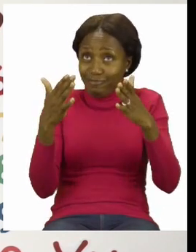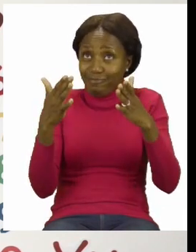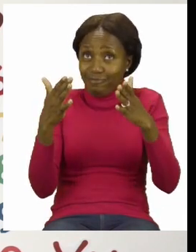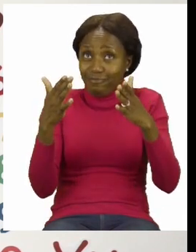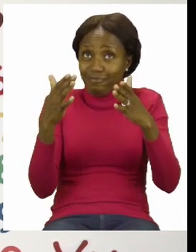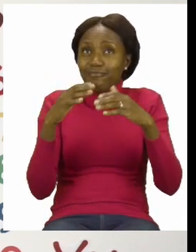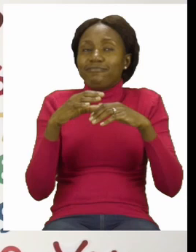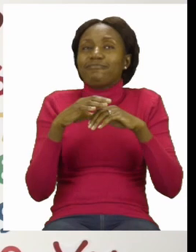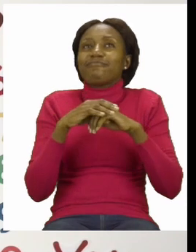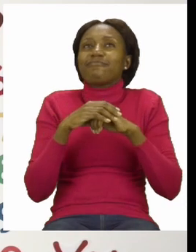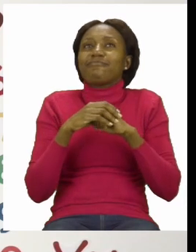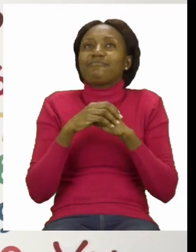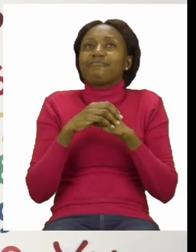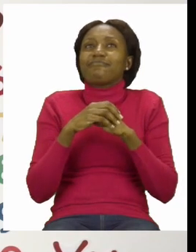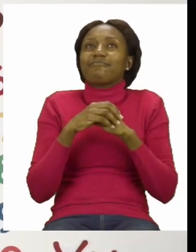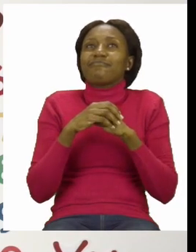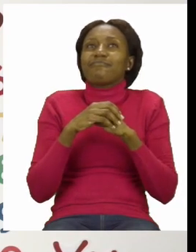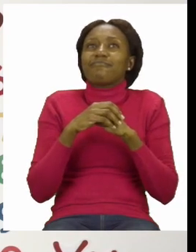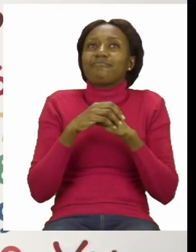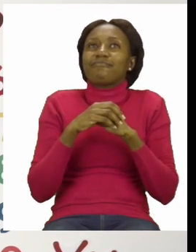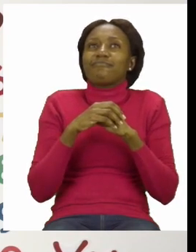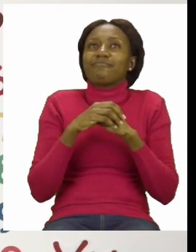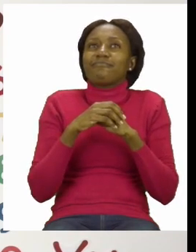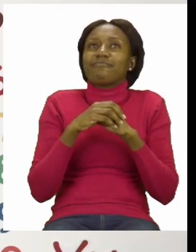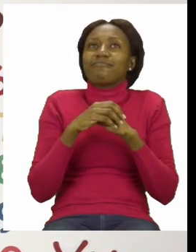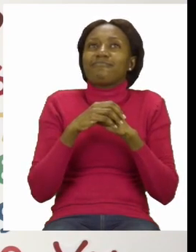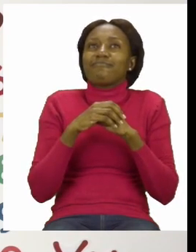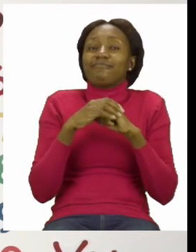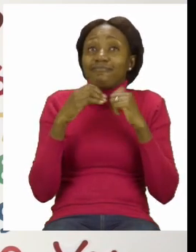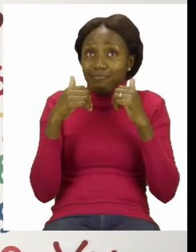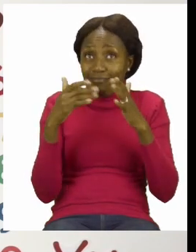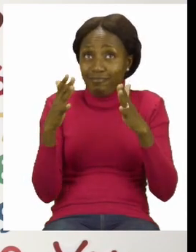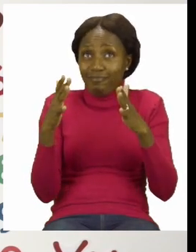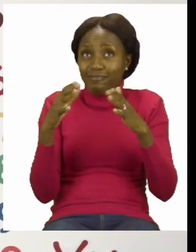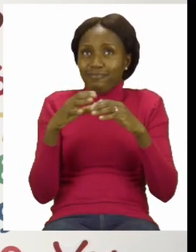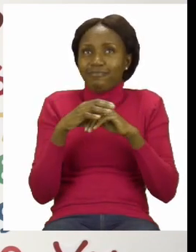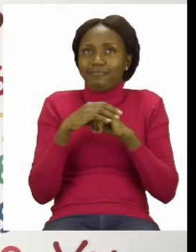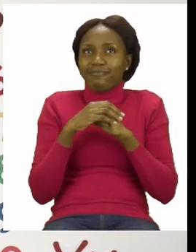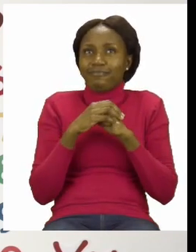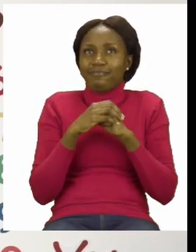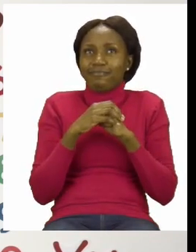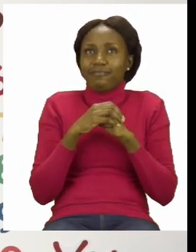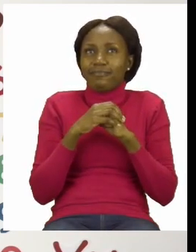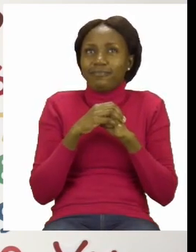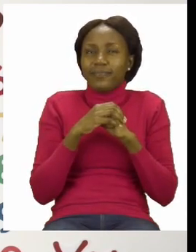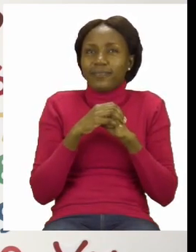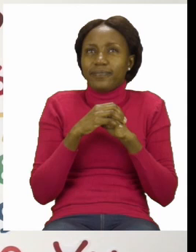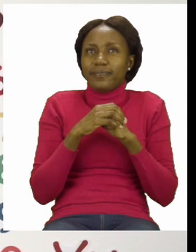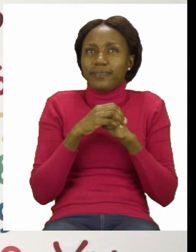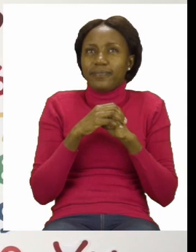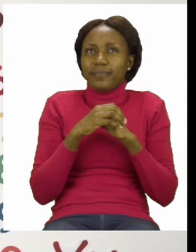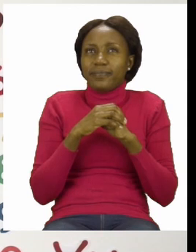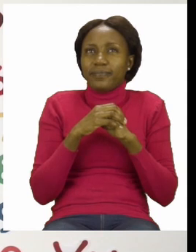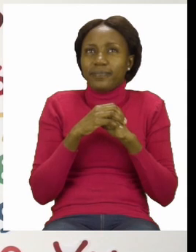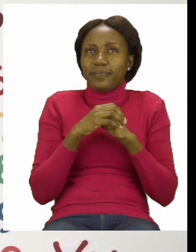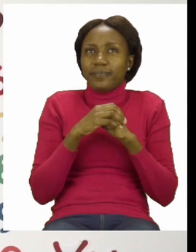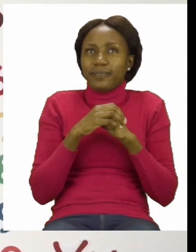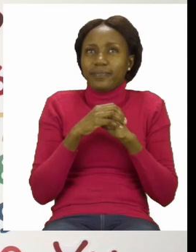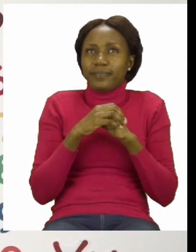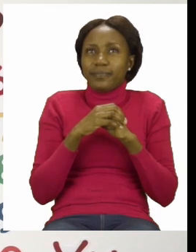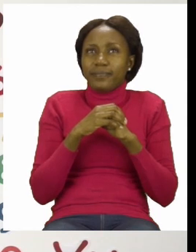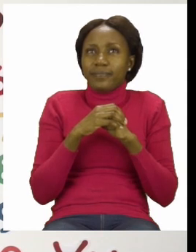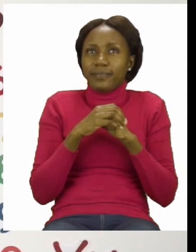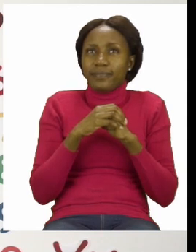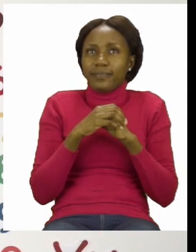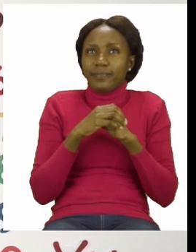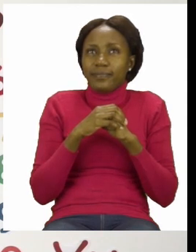line and the bottom line. So we're going to go across and